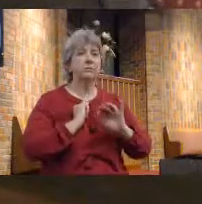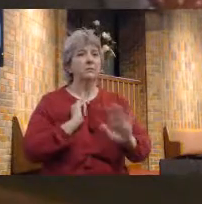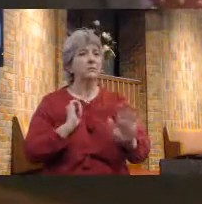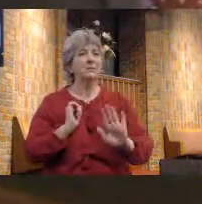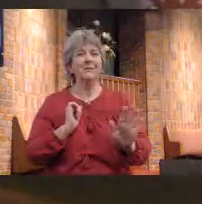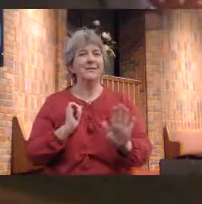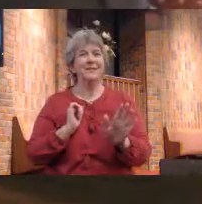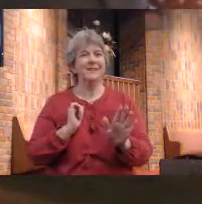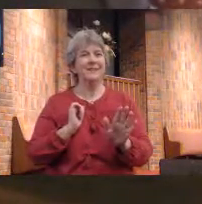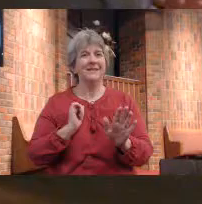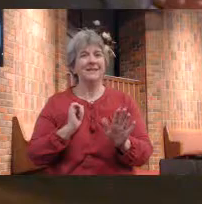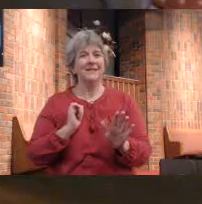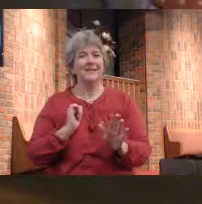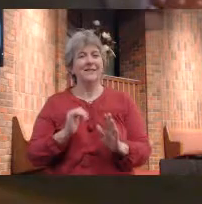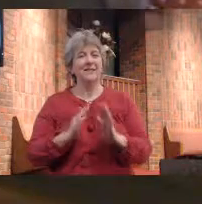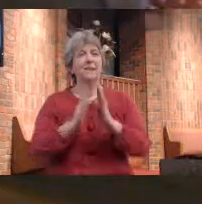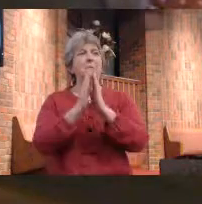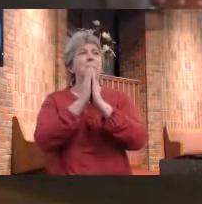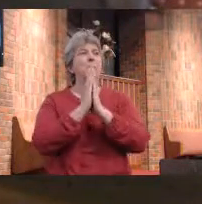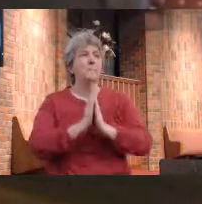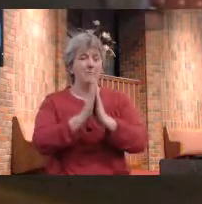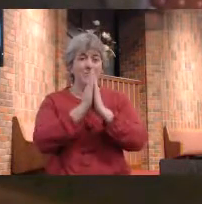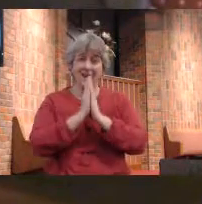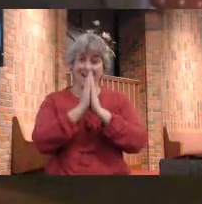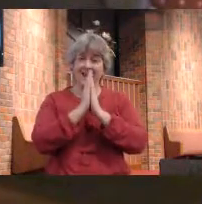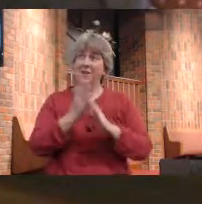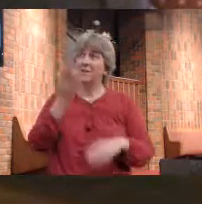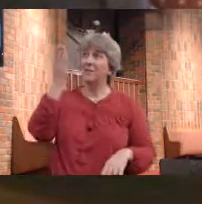That's what prayer is.